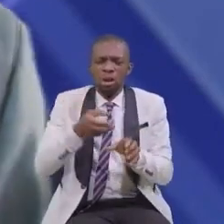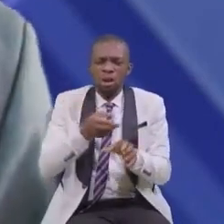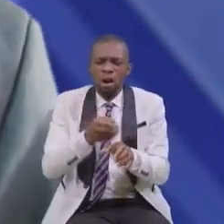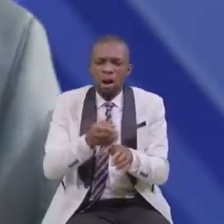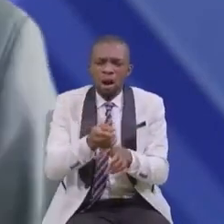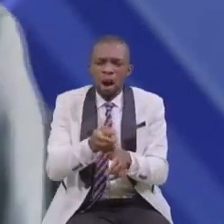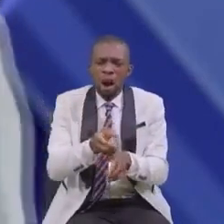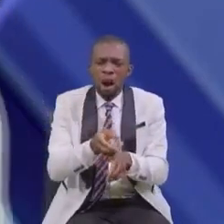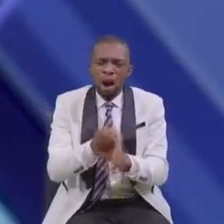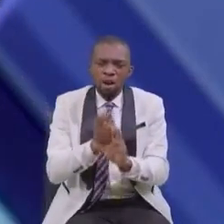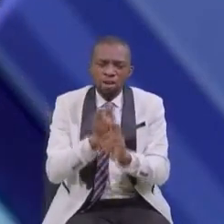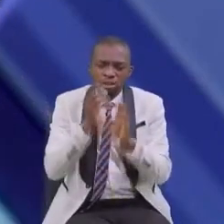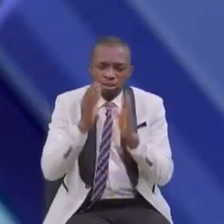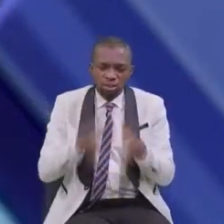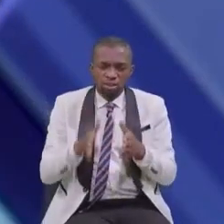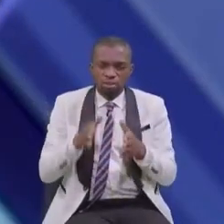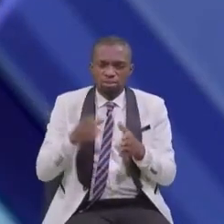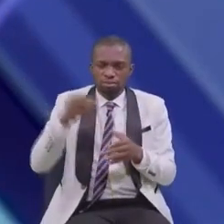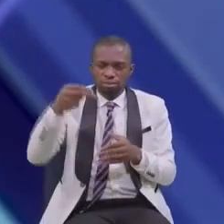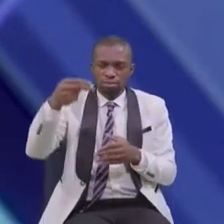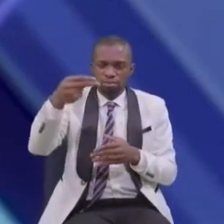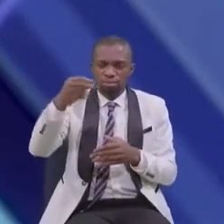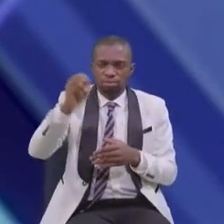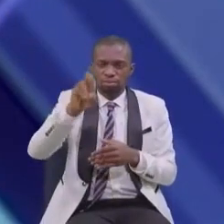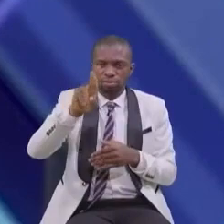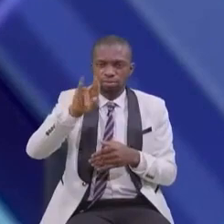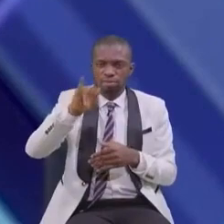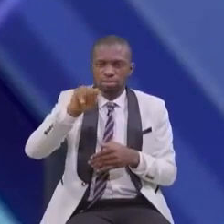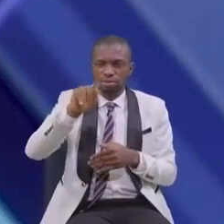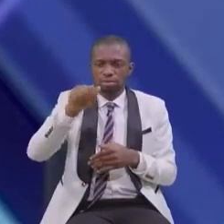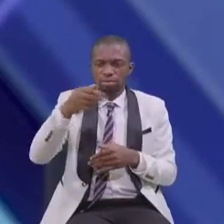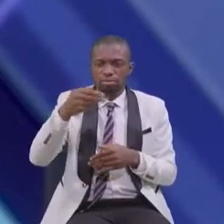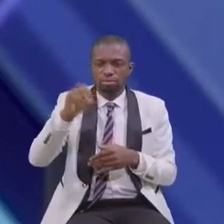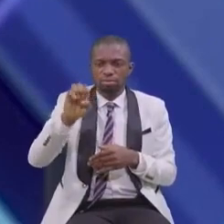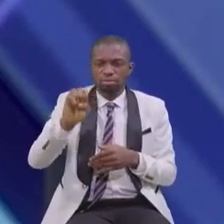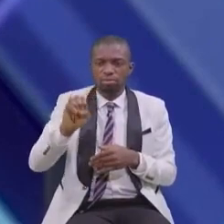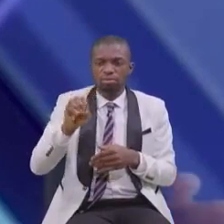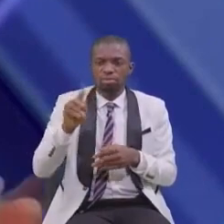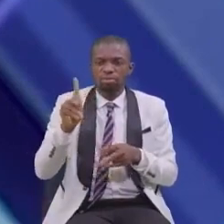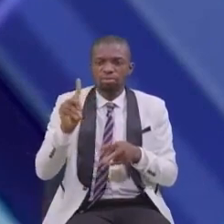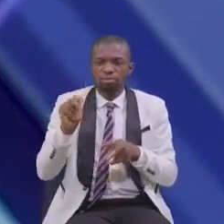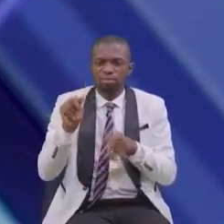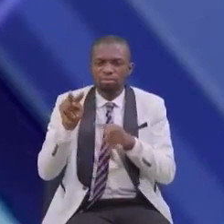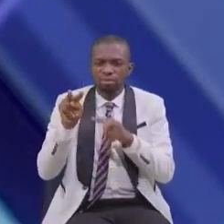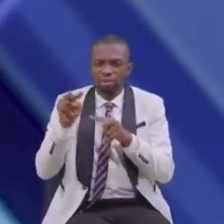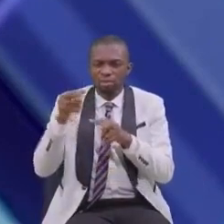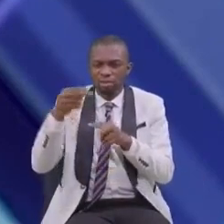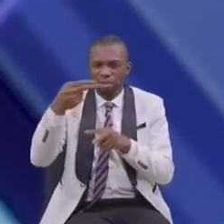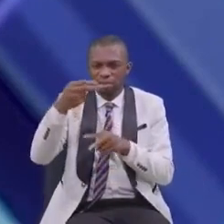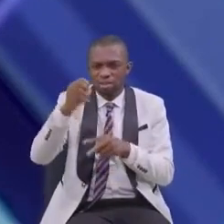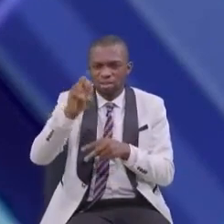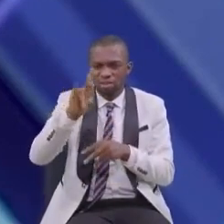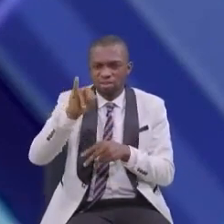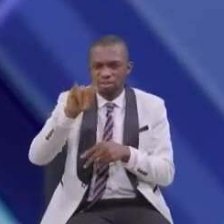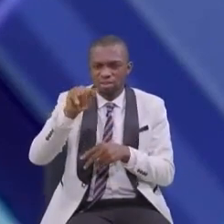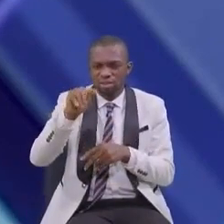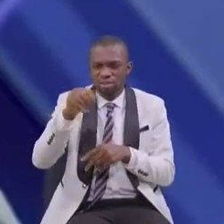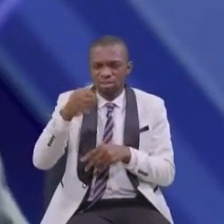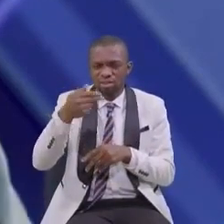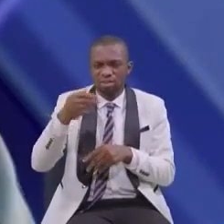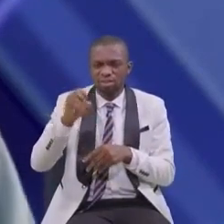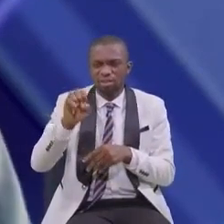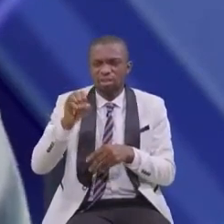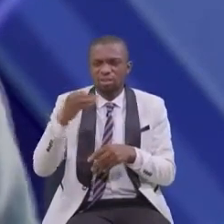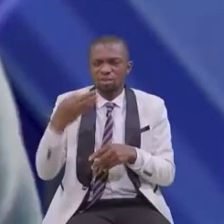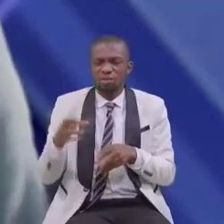heritage here. The heritage of righteousness, the heritage of upright, the heritage of sound doctrine. Watch